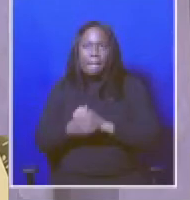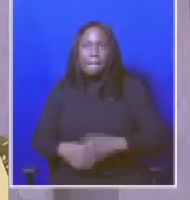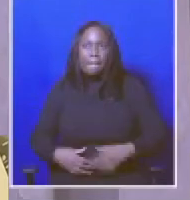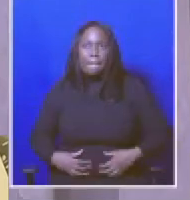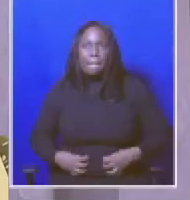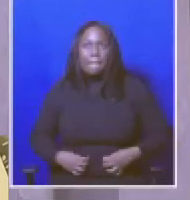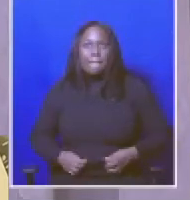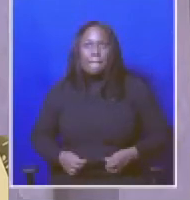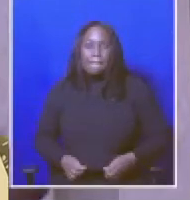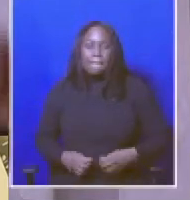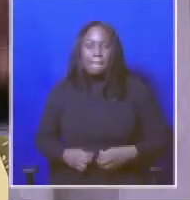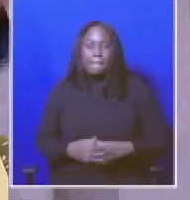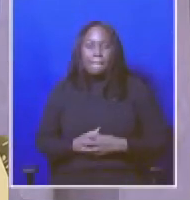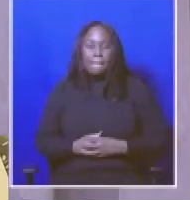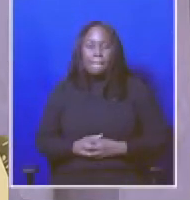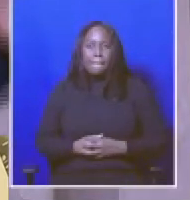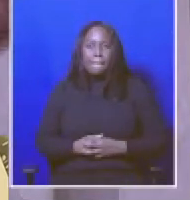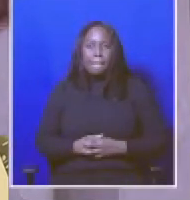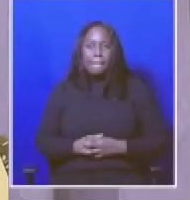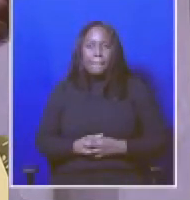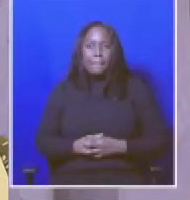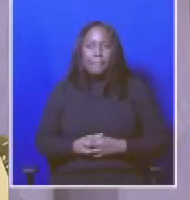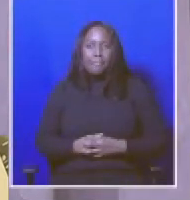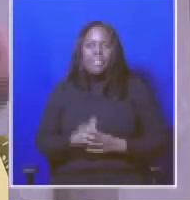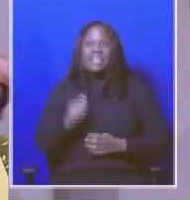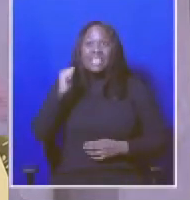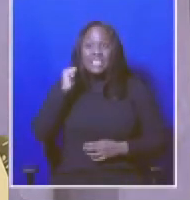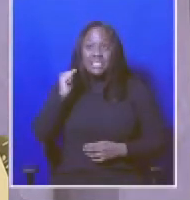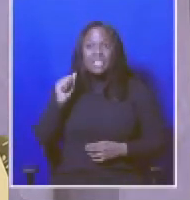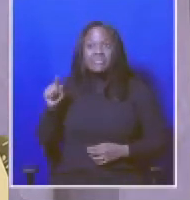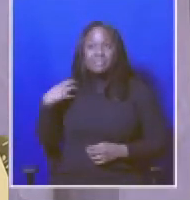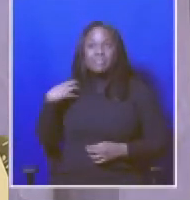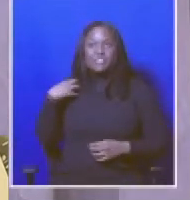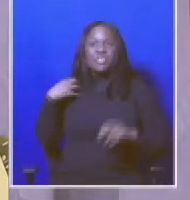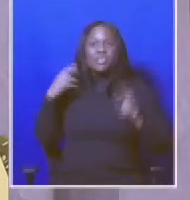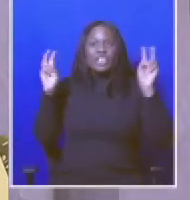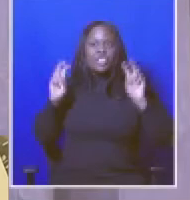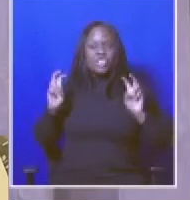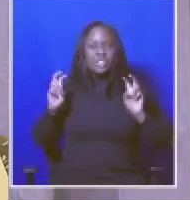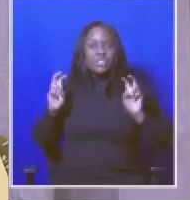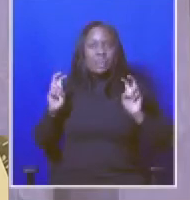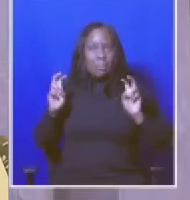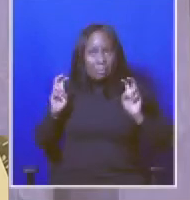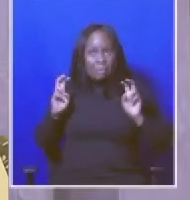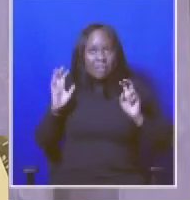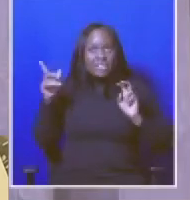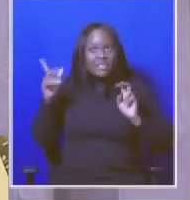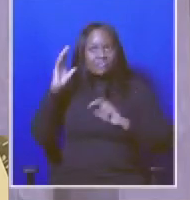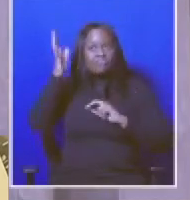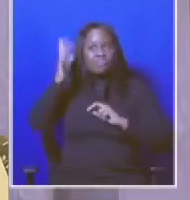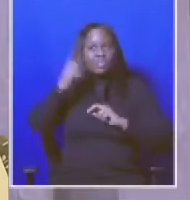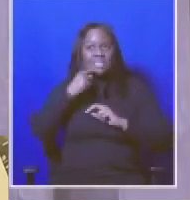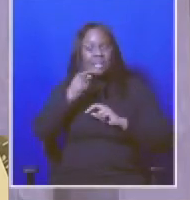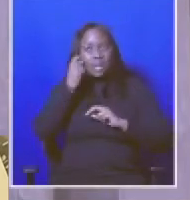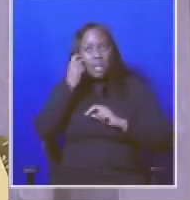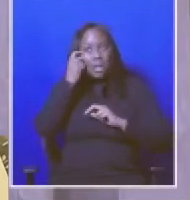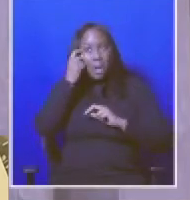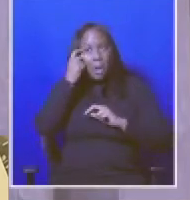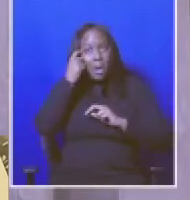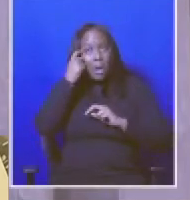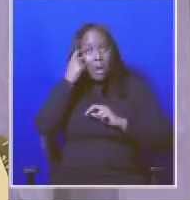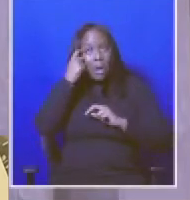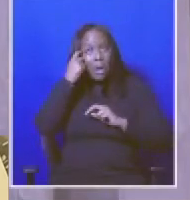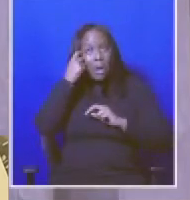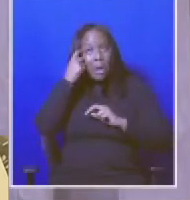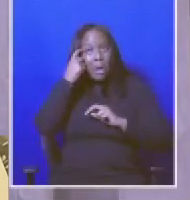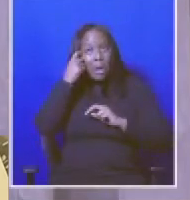It's beyond burning diesel. If you listen to him yesterday, those who saw him, he said, I'm doing